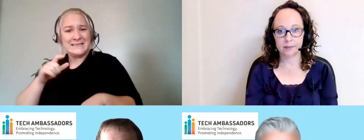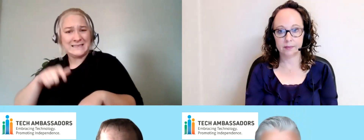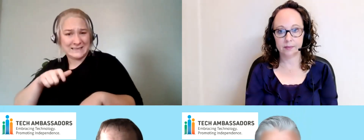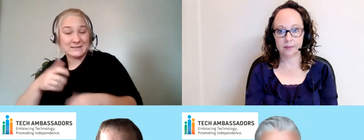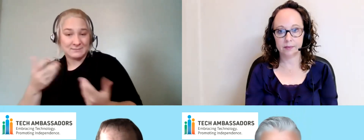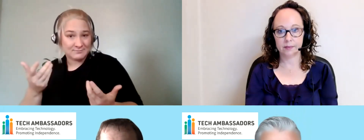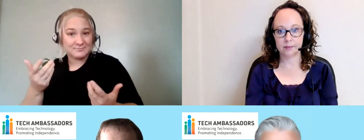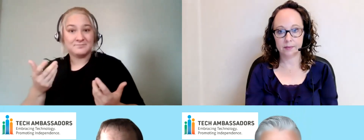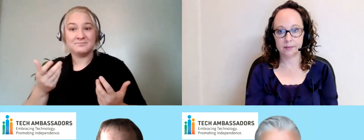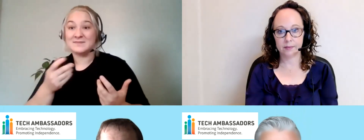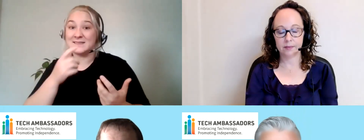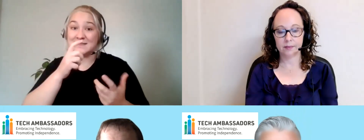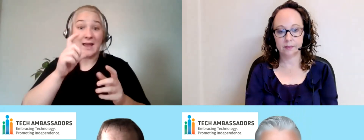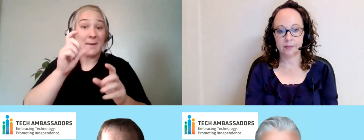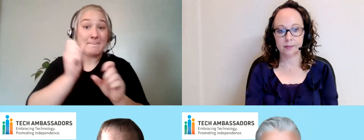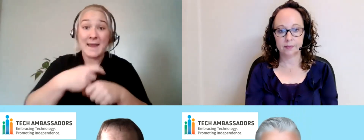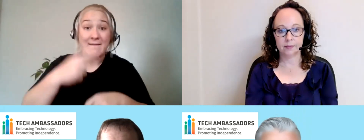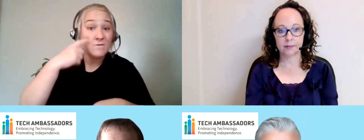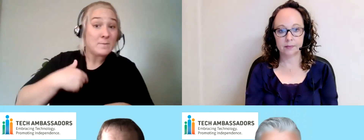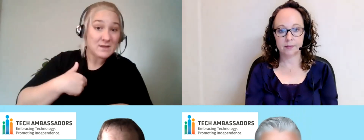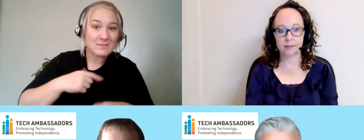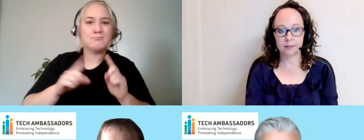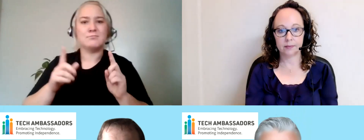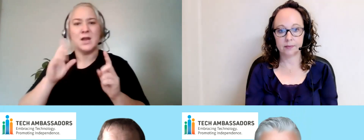they are a